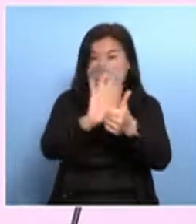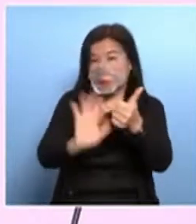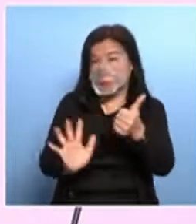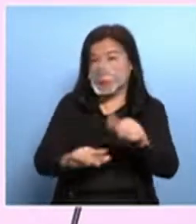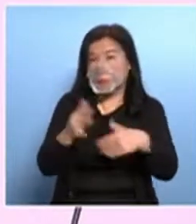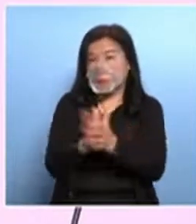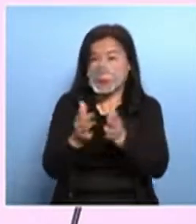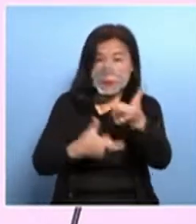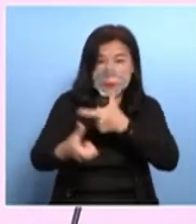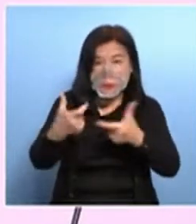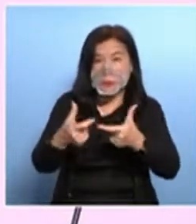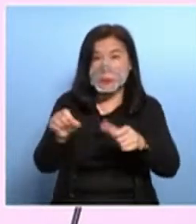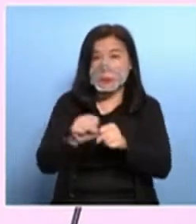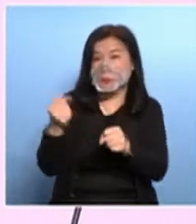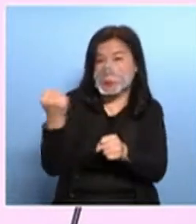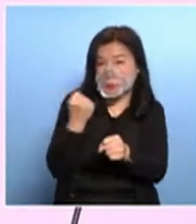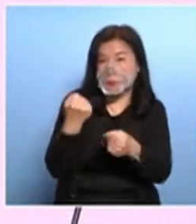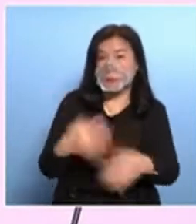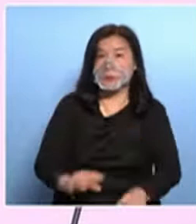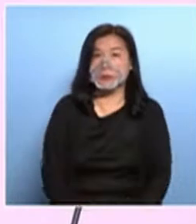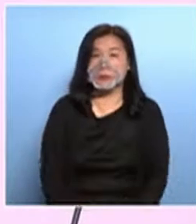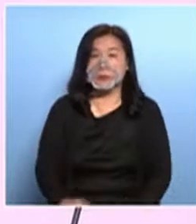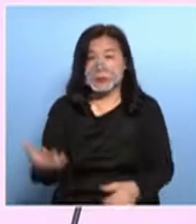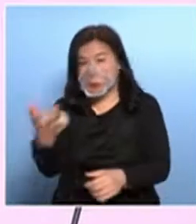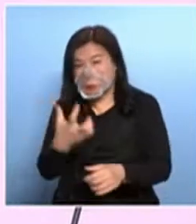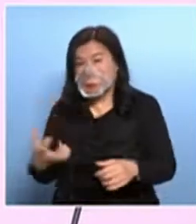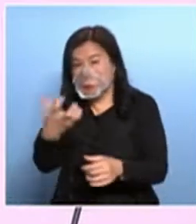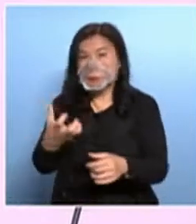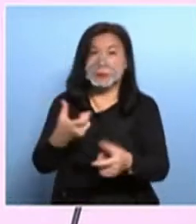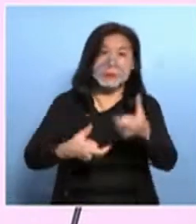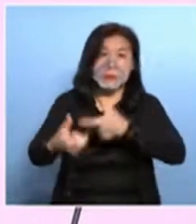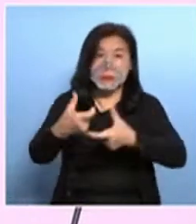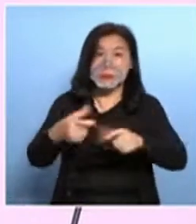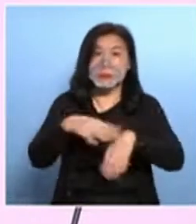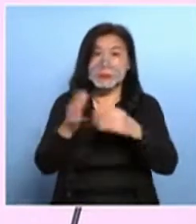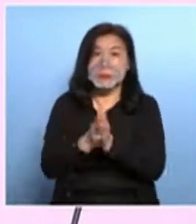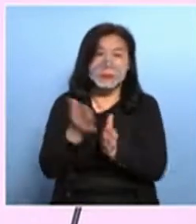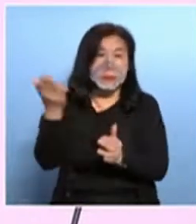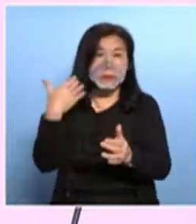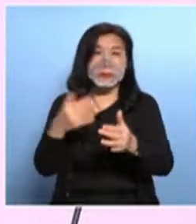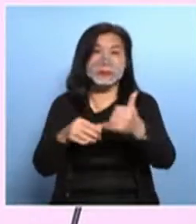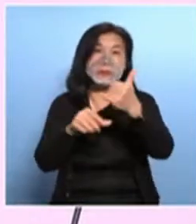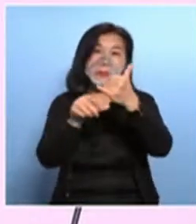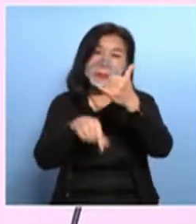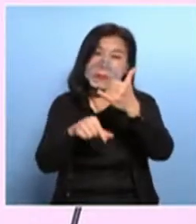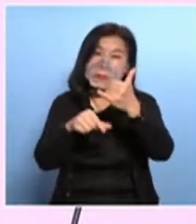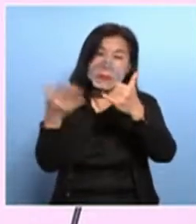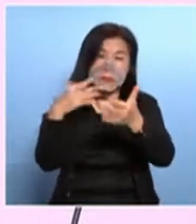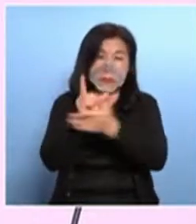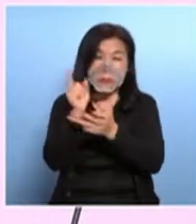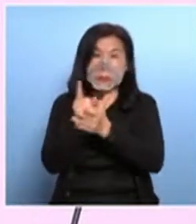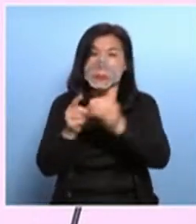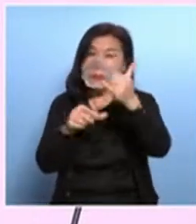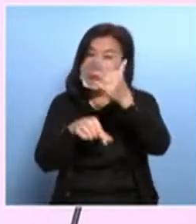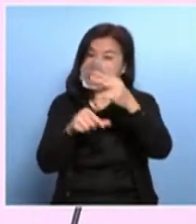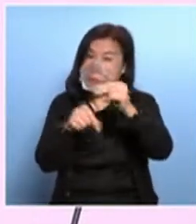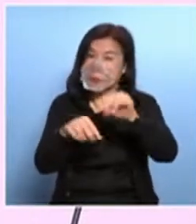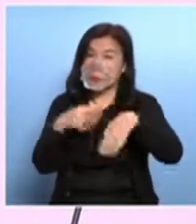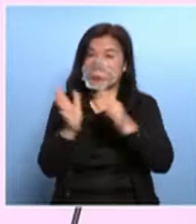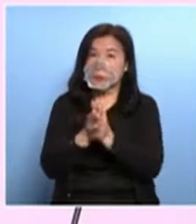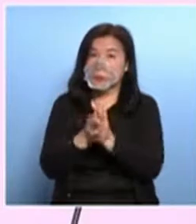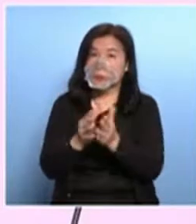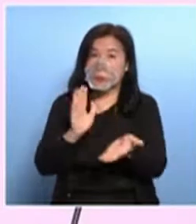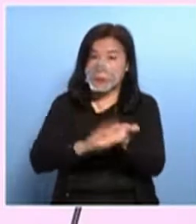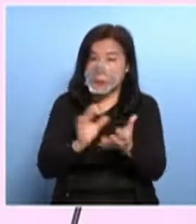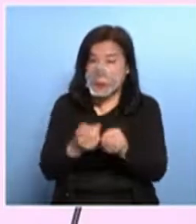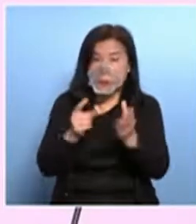from last year. These may affect the momentum of economic growth. The Eurozone economy slowed again in the latter part of last year due